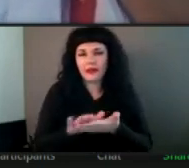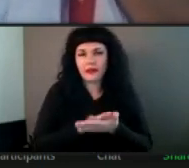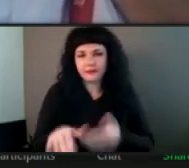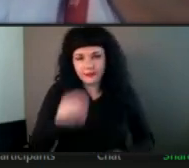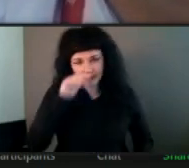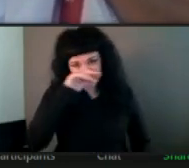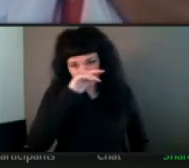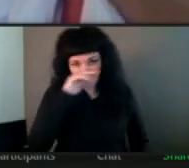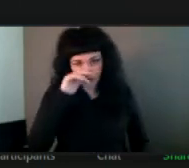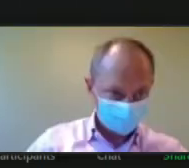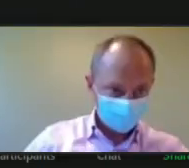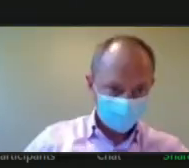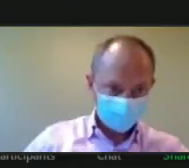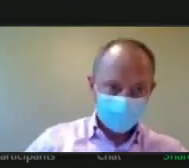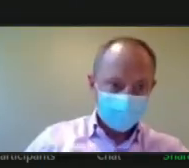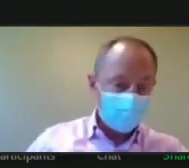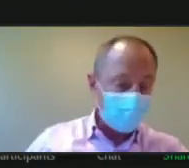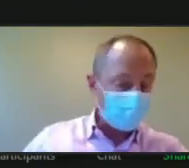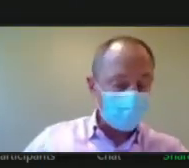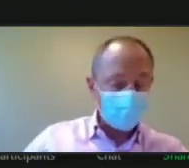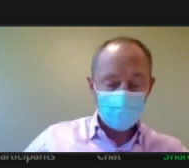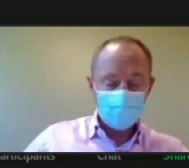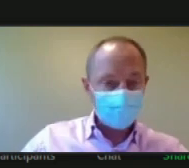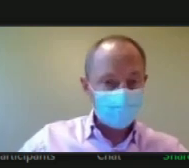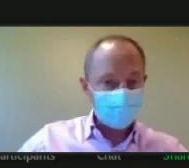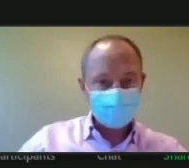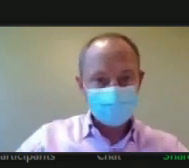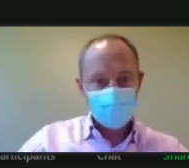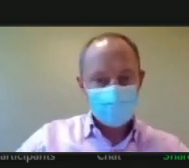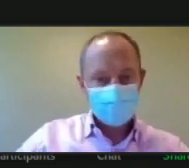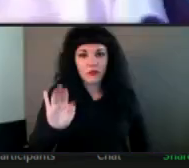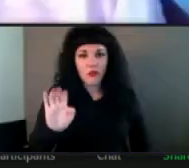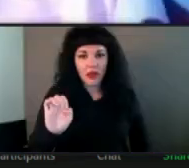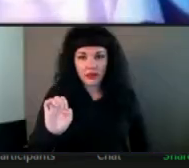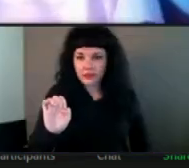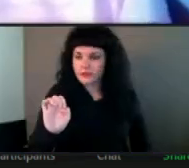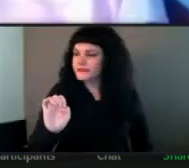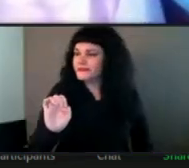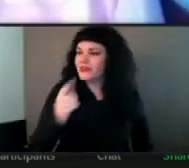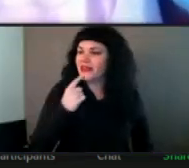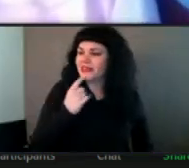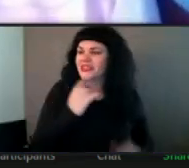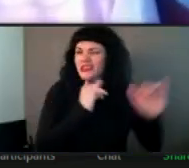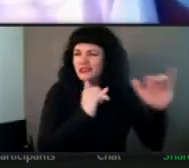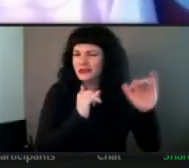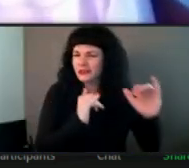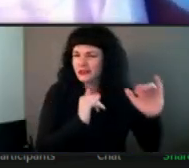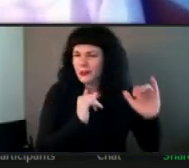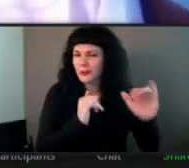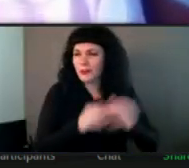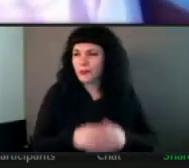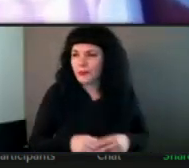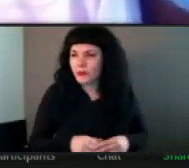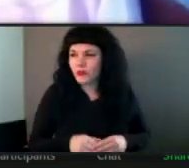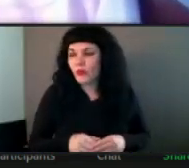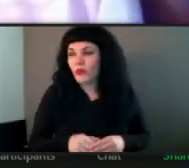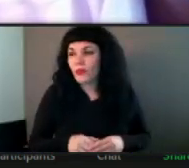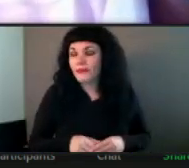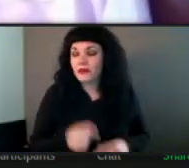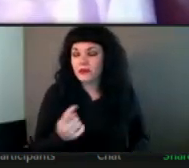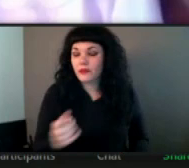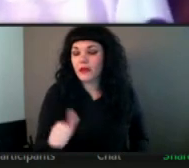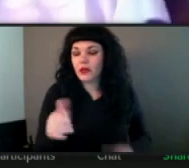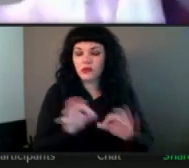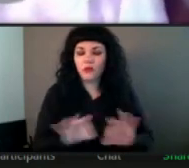Great, thank you. And then Dr. Bryce? Yeah, I would echo what Dr. McGrath said. I think from something that's important is that what we